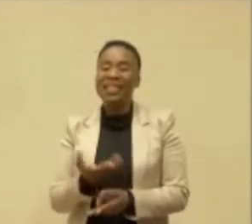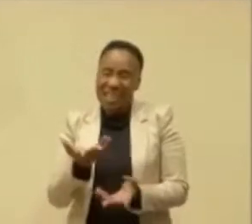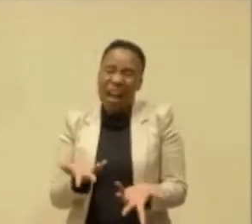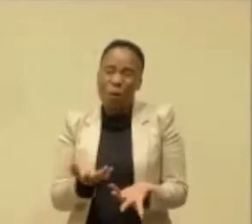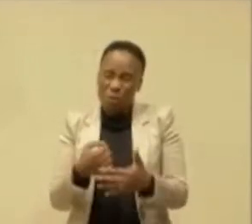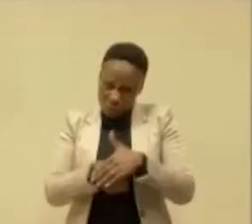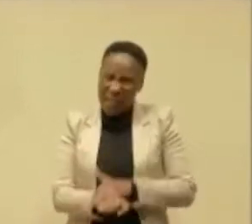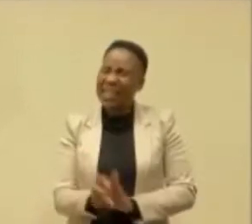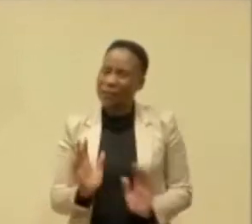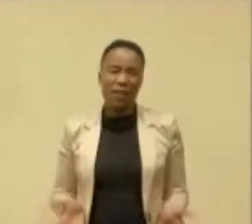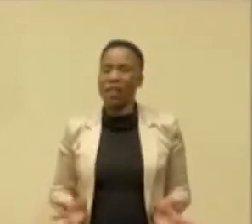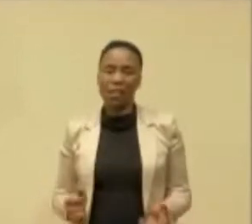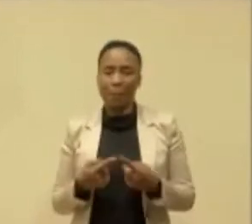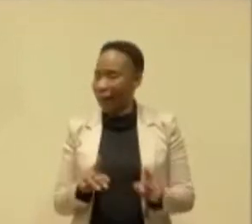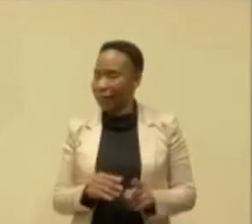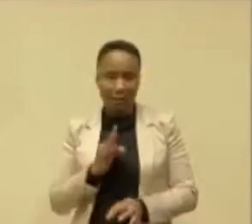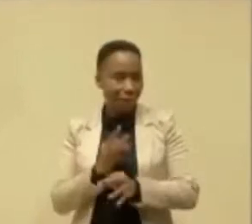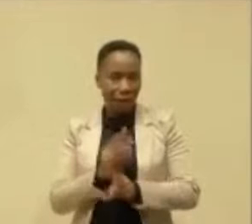anyway